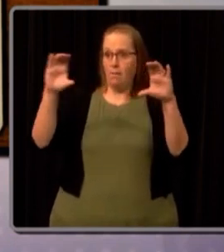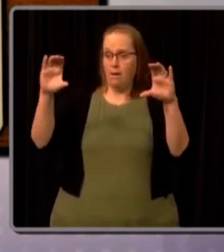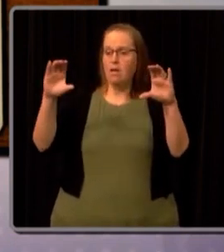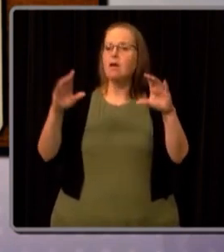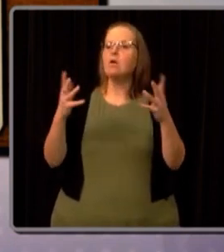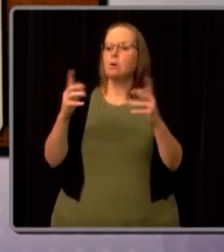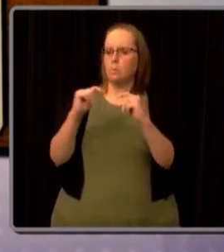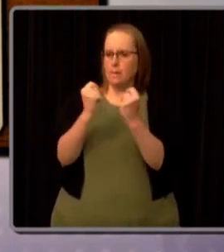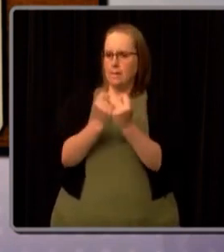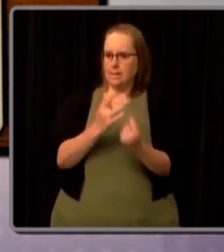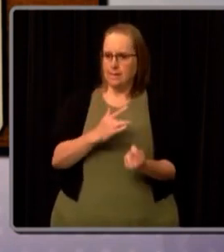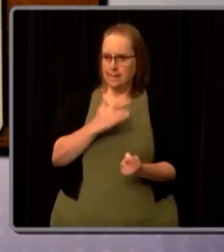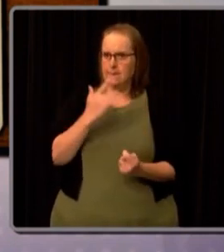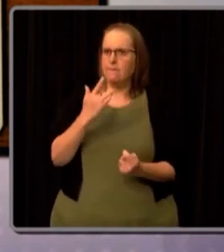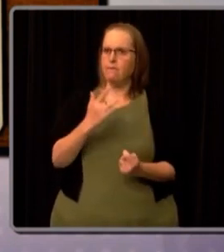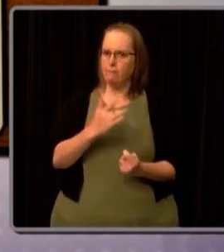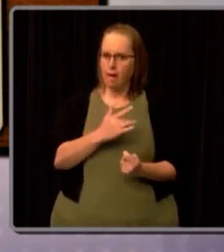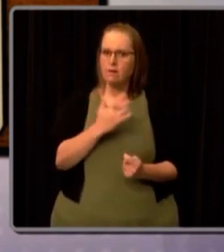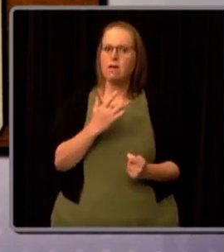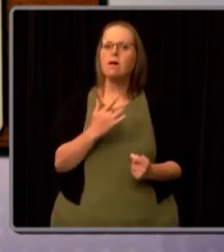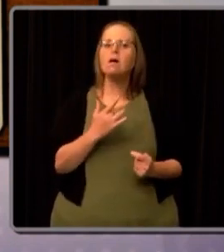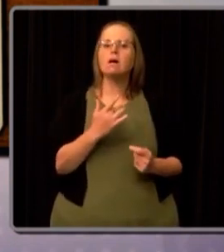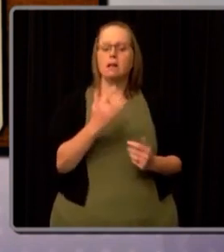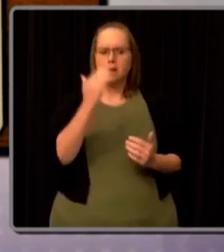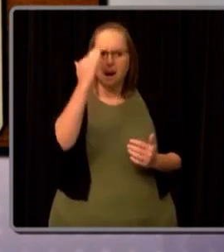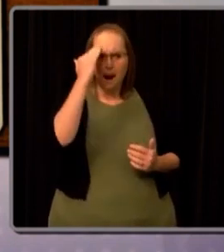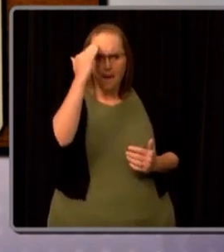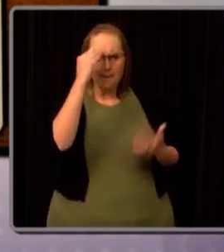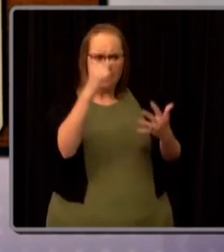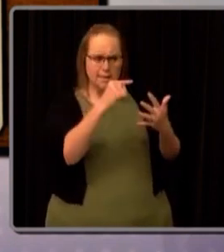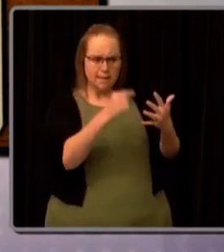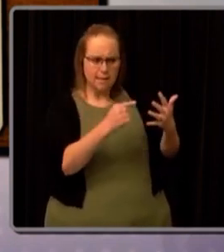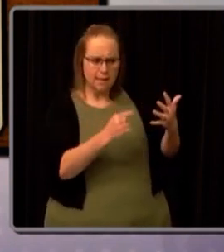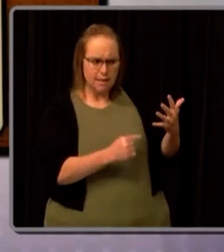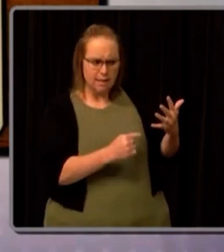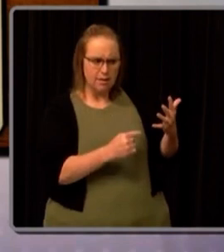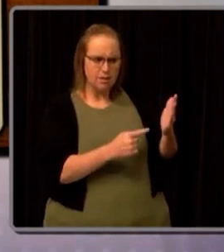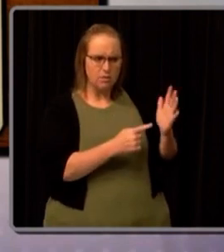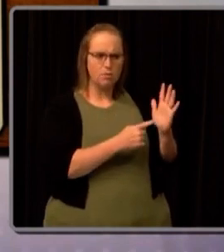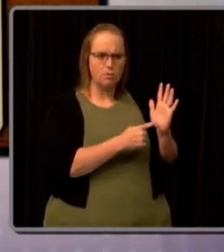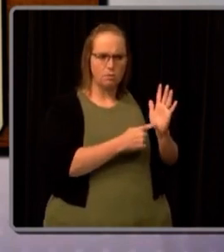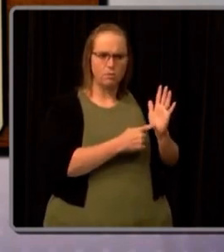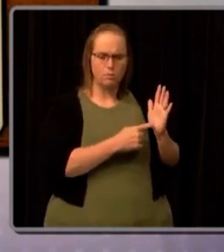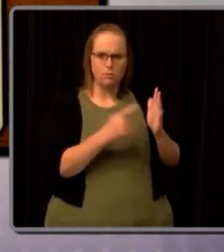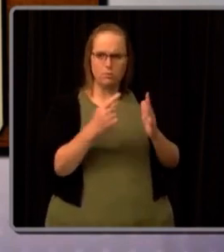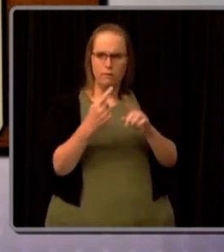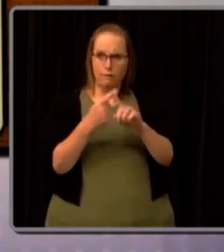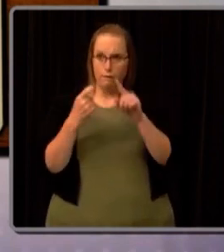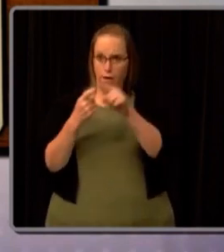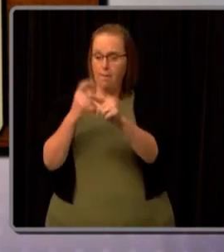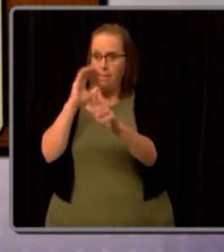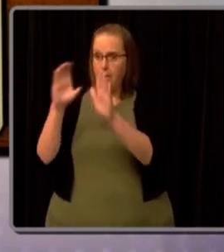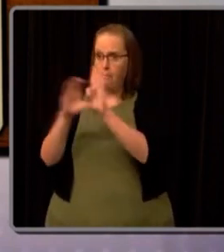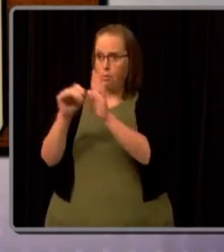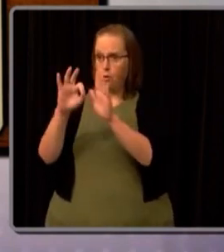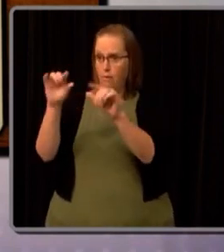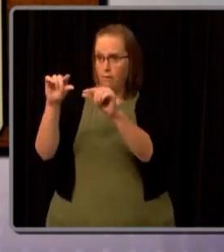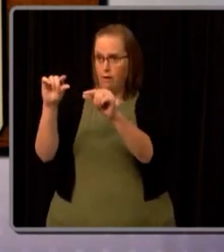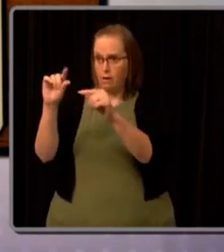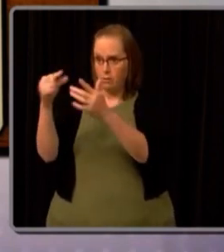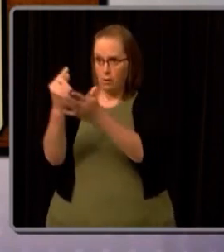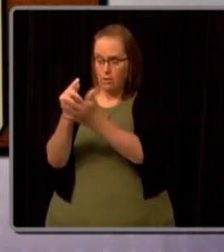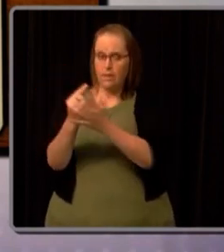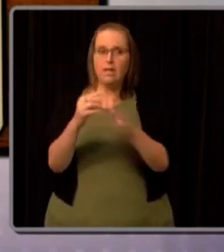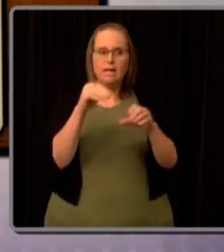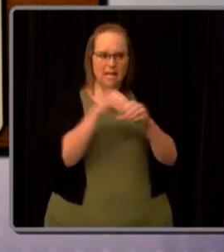team felt the competencies in each of those areas were highlighted in the units of study. And below the line is how